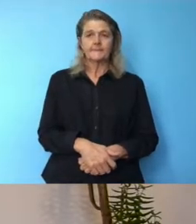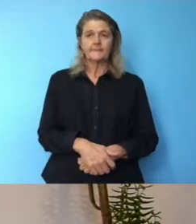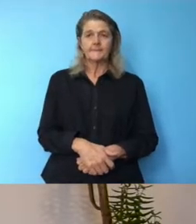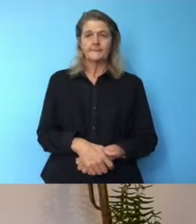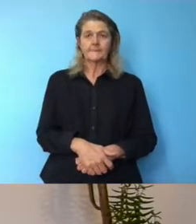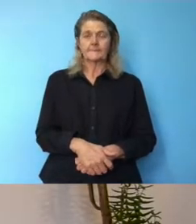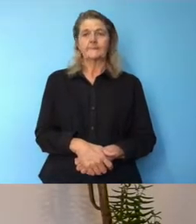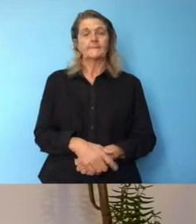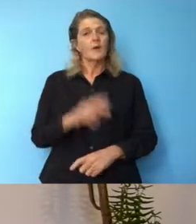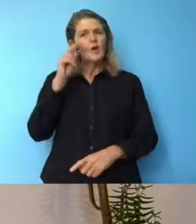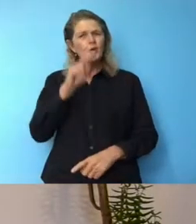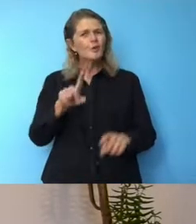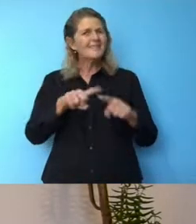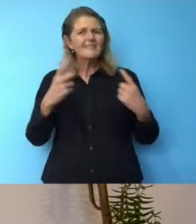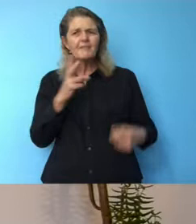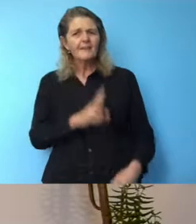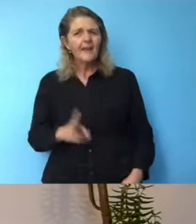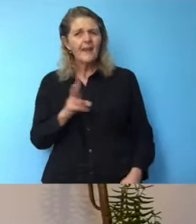And this one's different again.